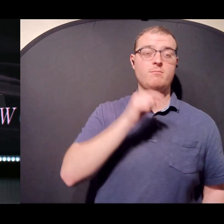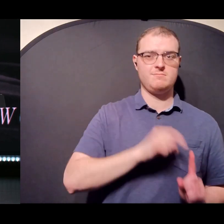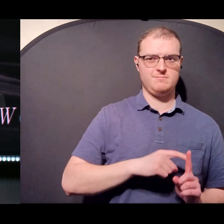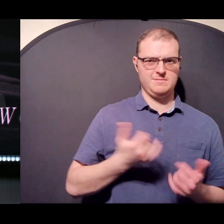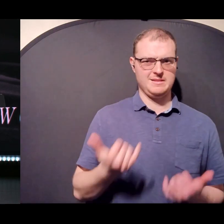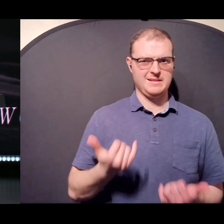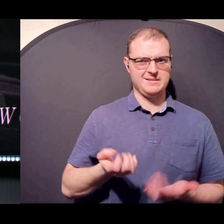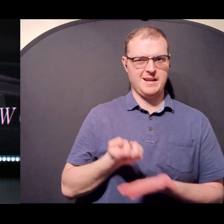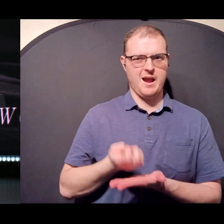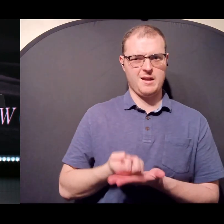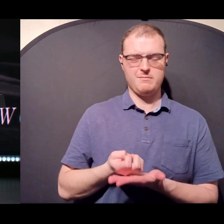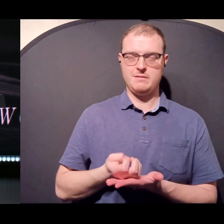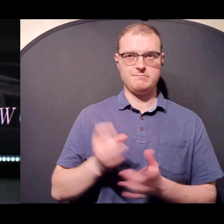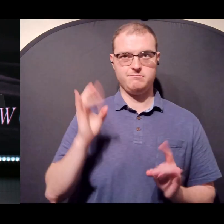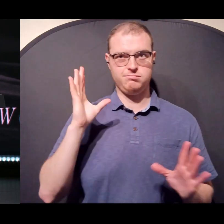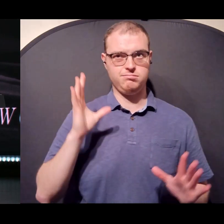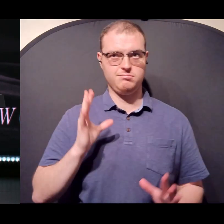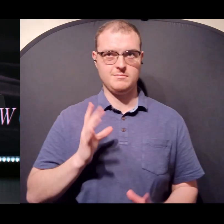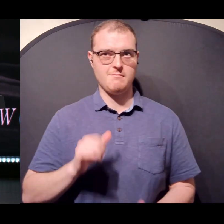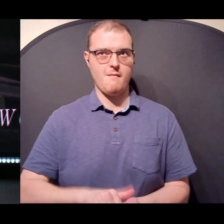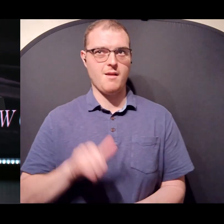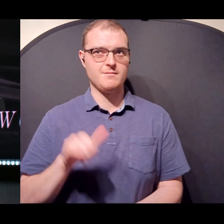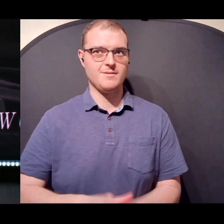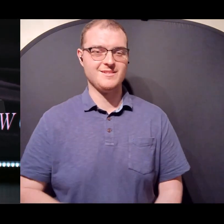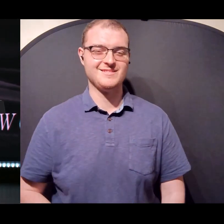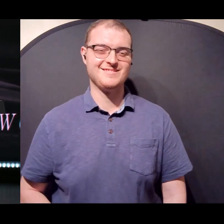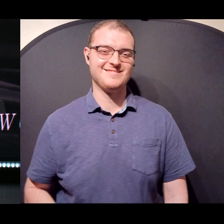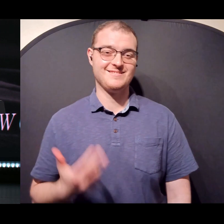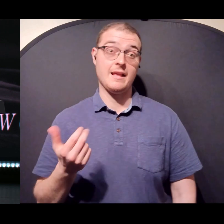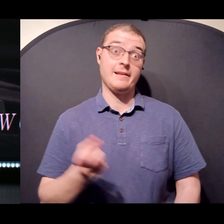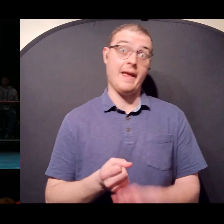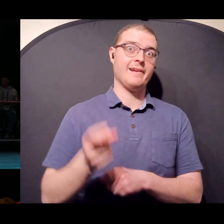My forever home? This economy? Heck no.